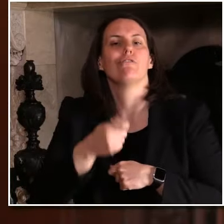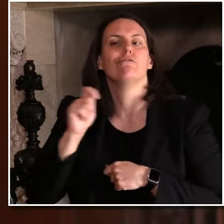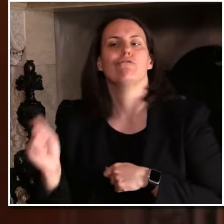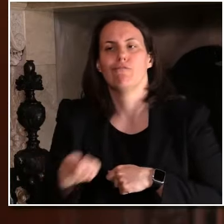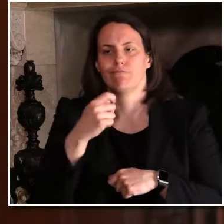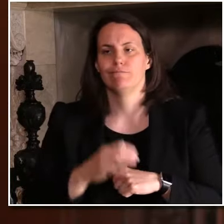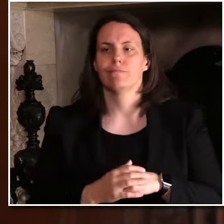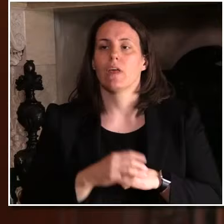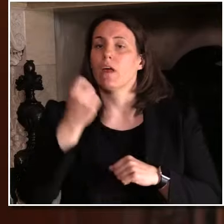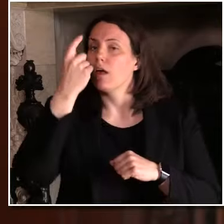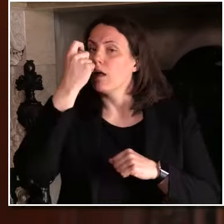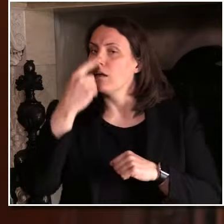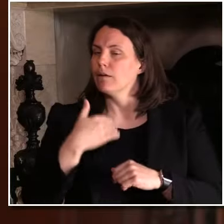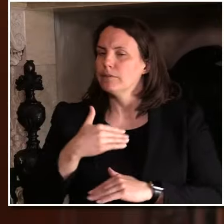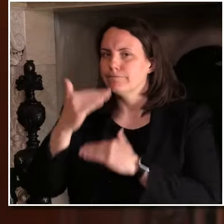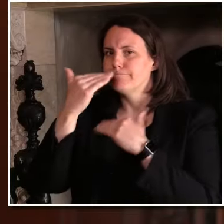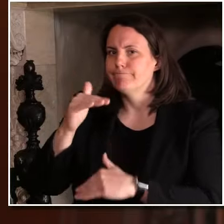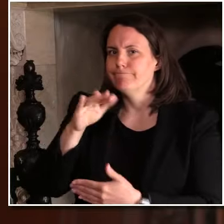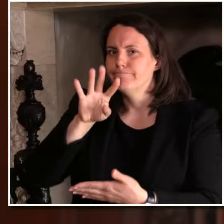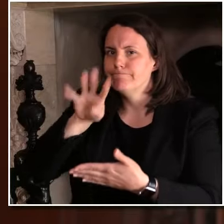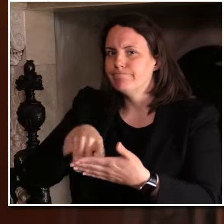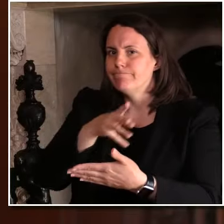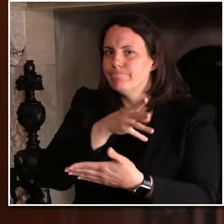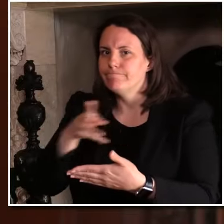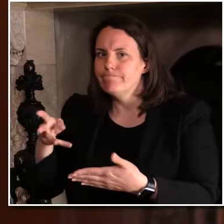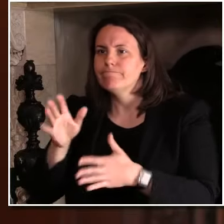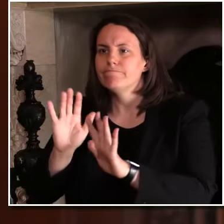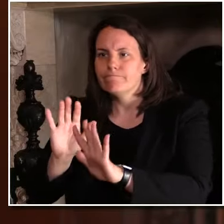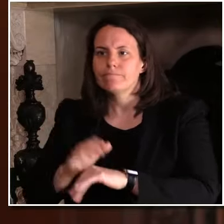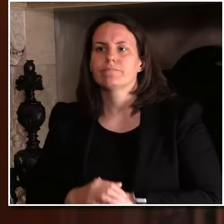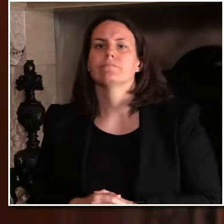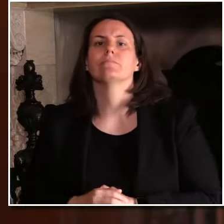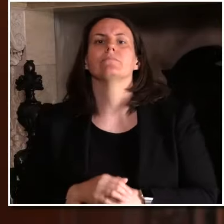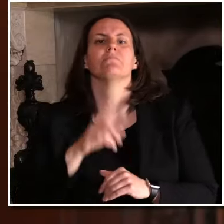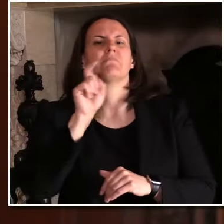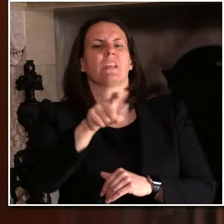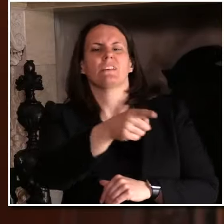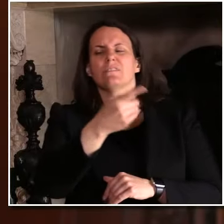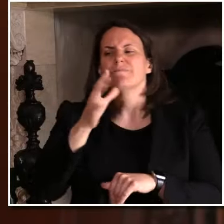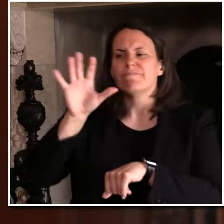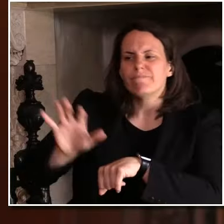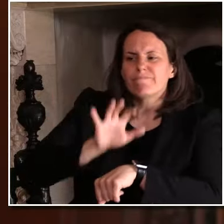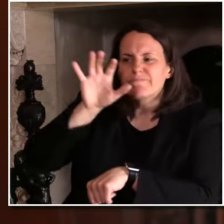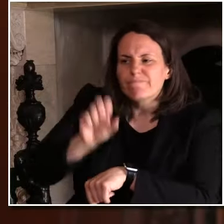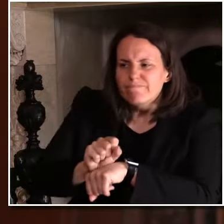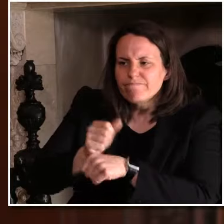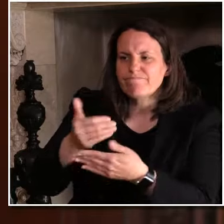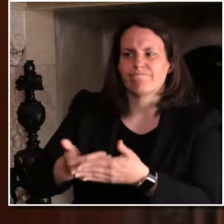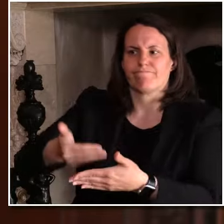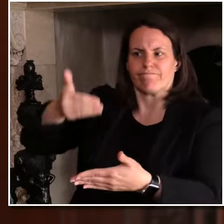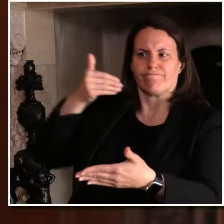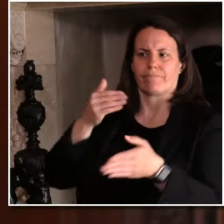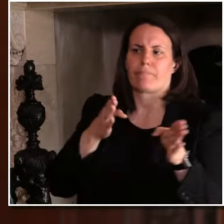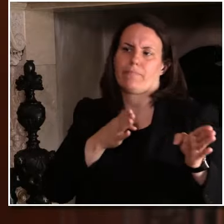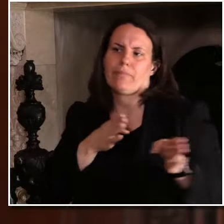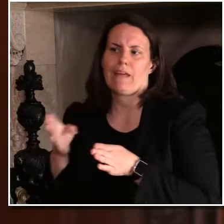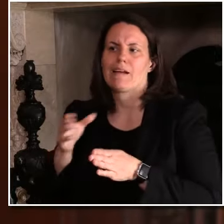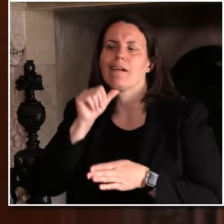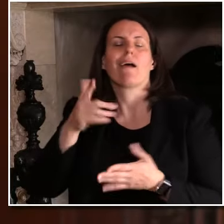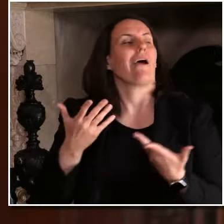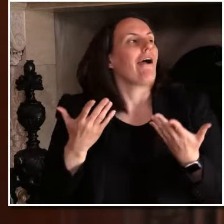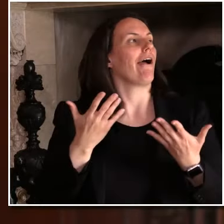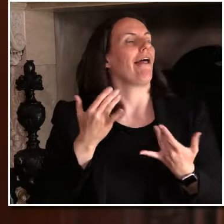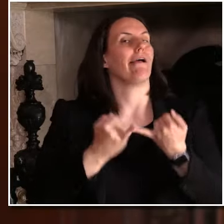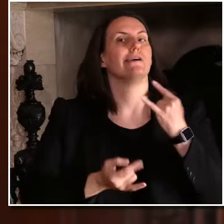for your tee time over the phone. As I've often said, getting back to normal won't be like a light switch. We have to think of it